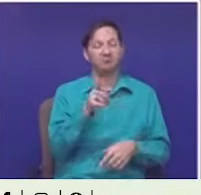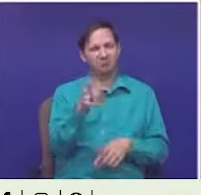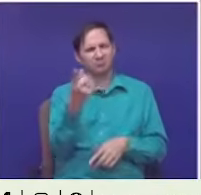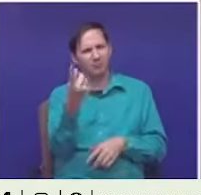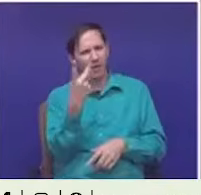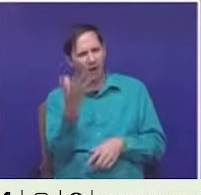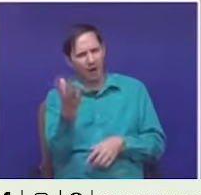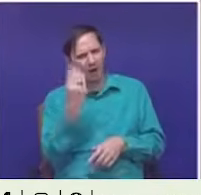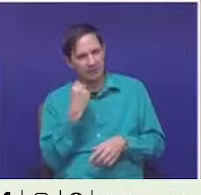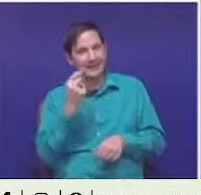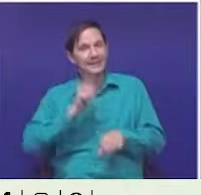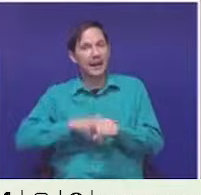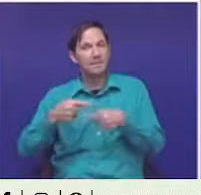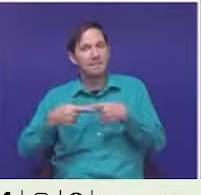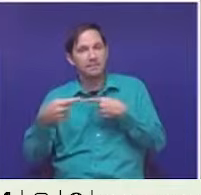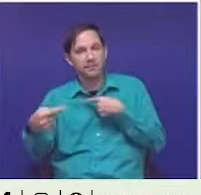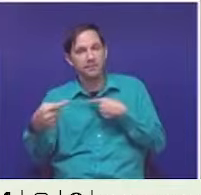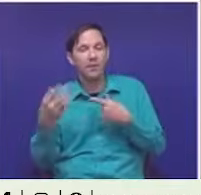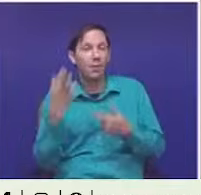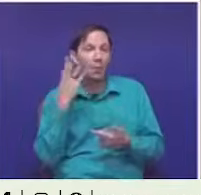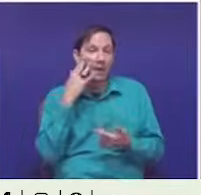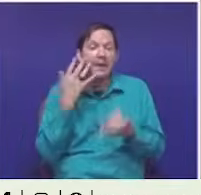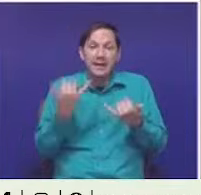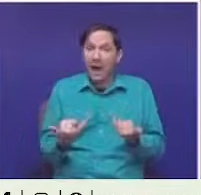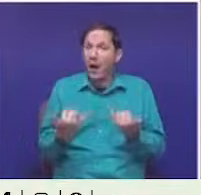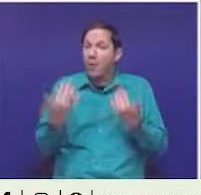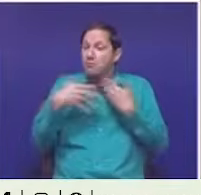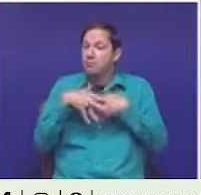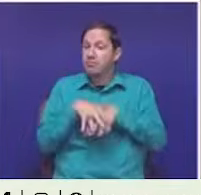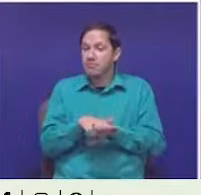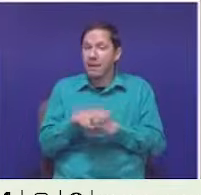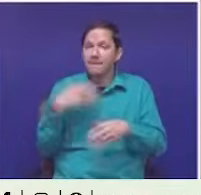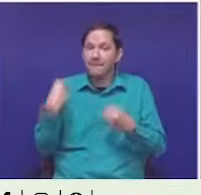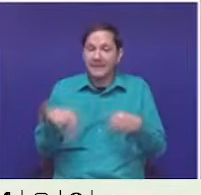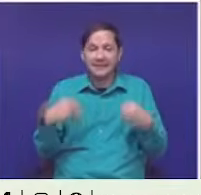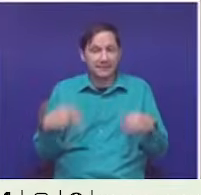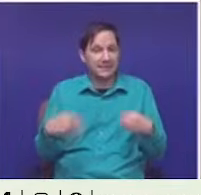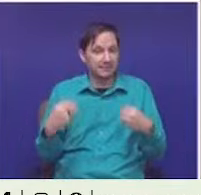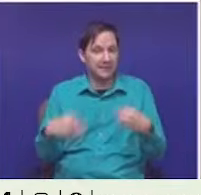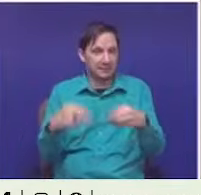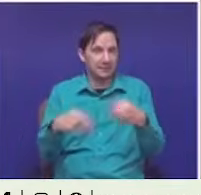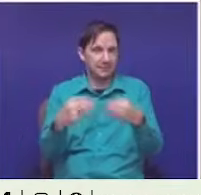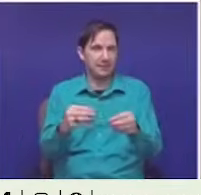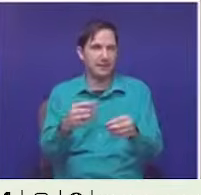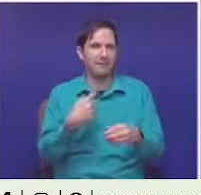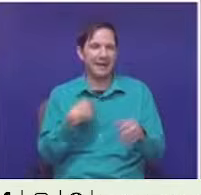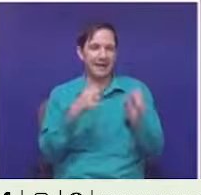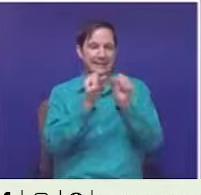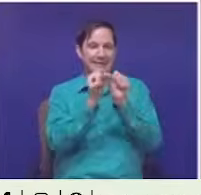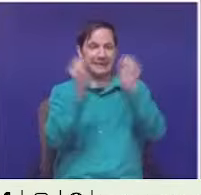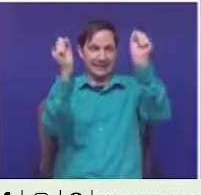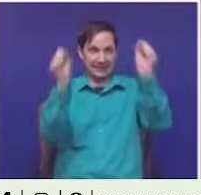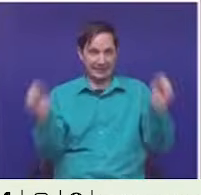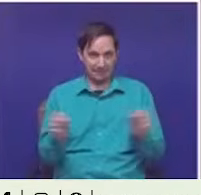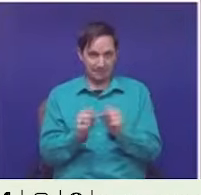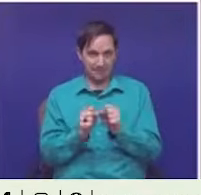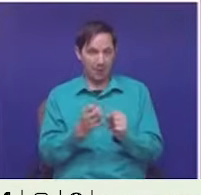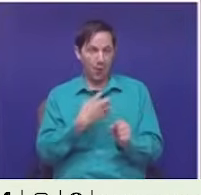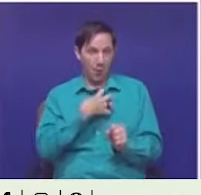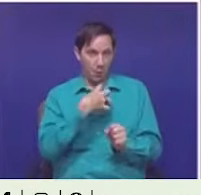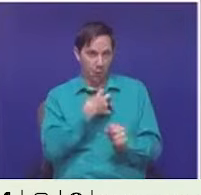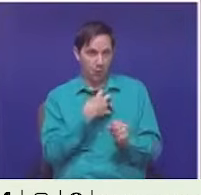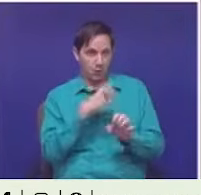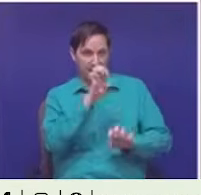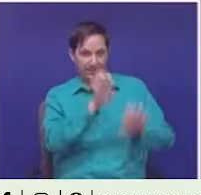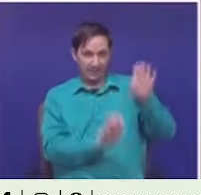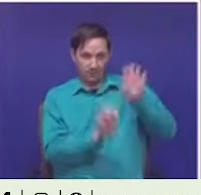Well, firstly, all of these things are on the go immediately. But we have our systemic evaluation, our own systemic evaluation,